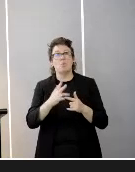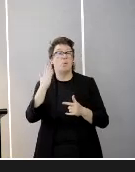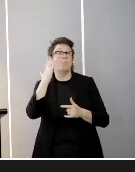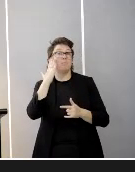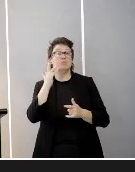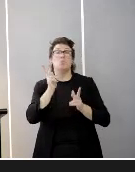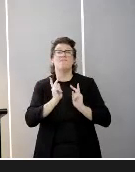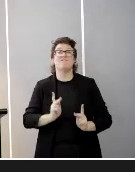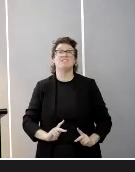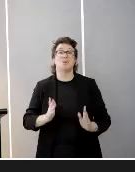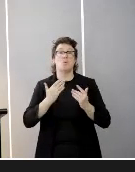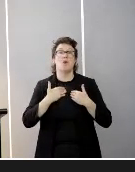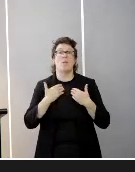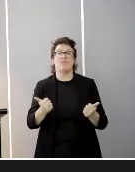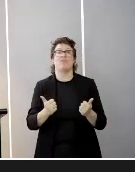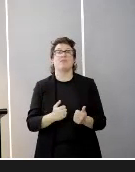health.